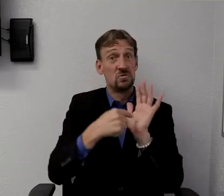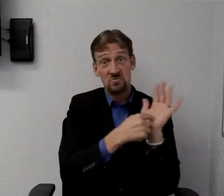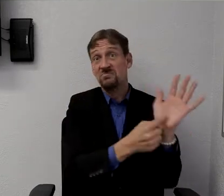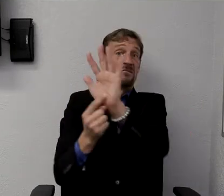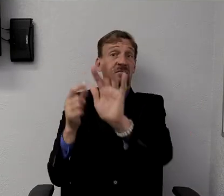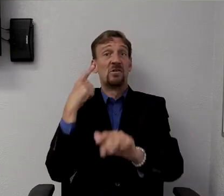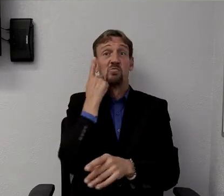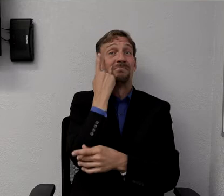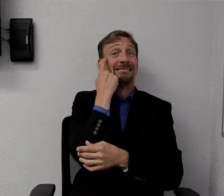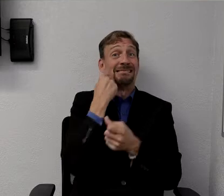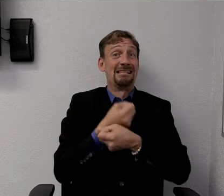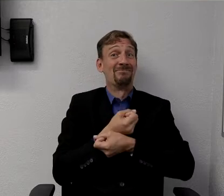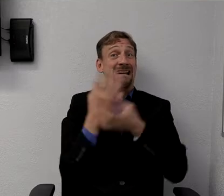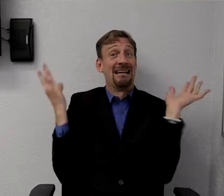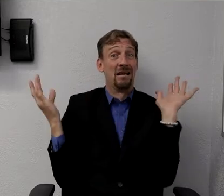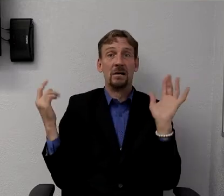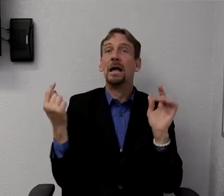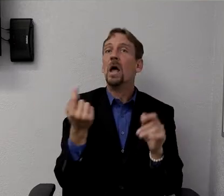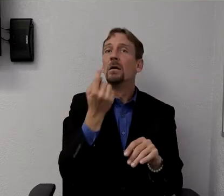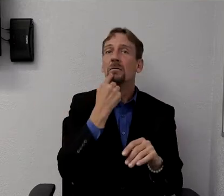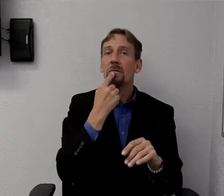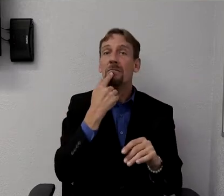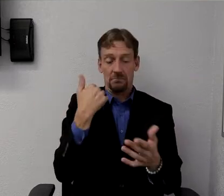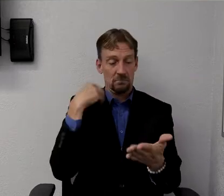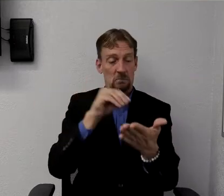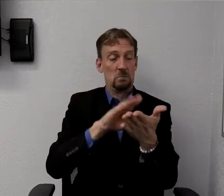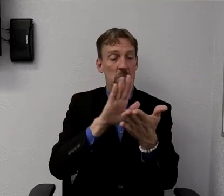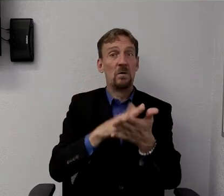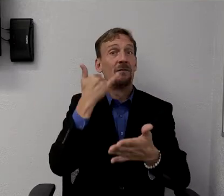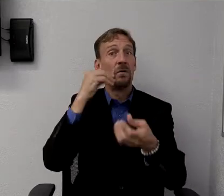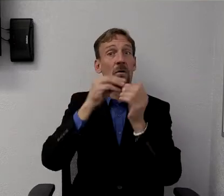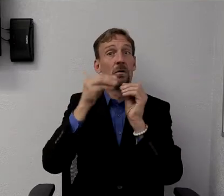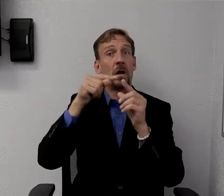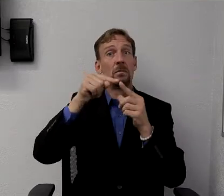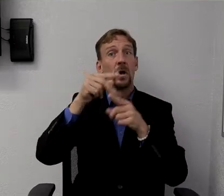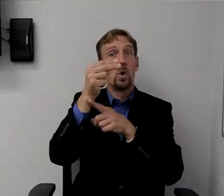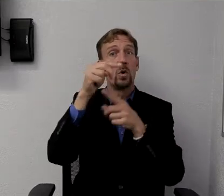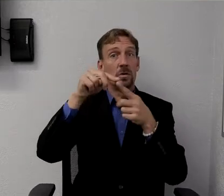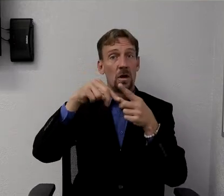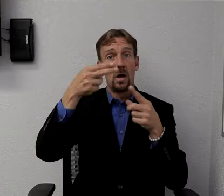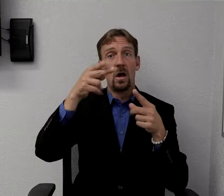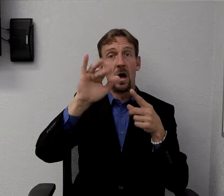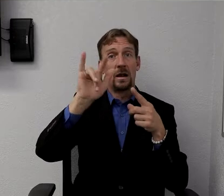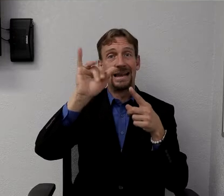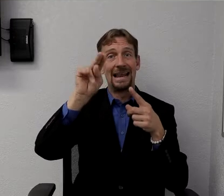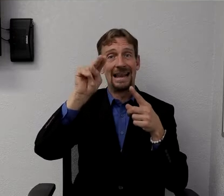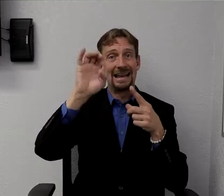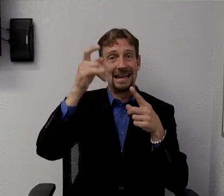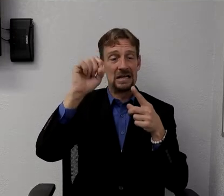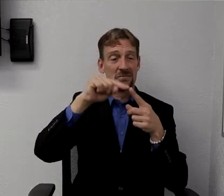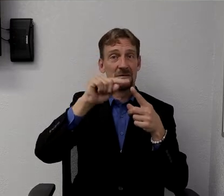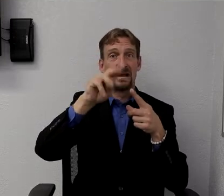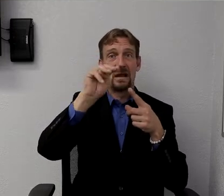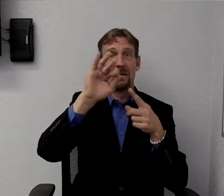listing the phone numbers of the Marriott, the Holiday Inn Express, Comfort Inn Suites in